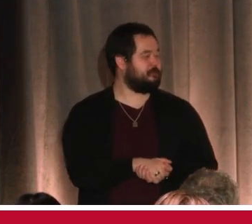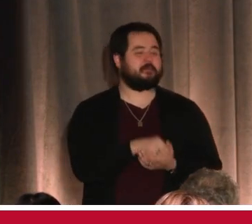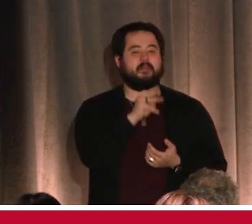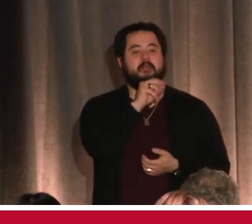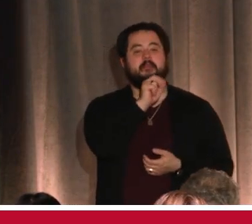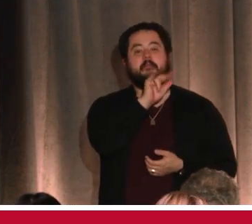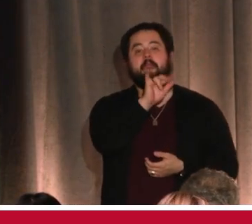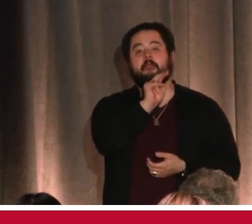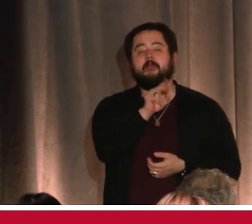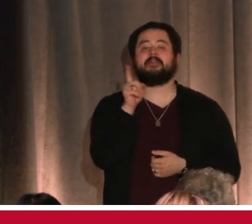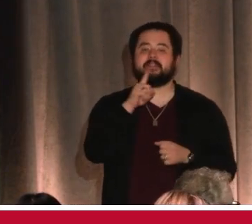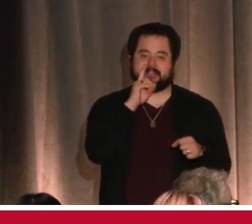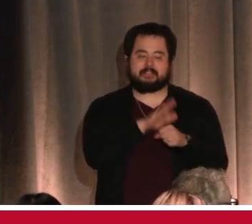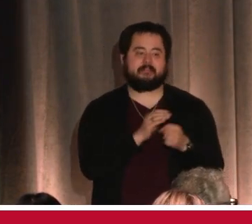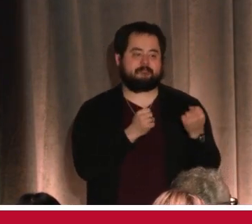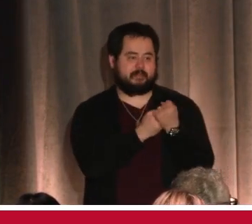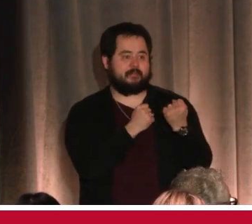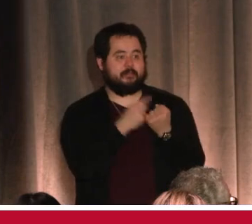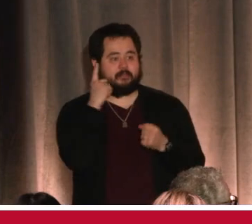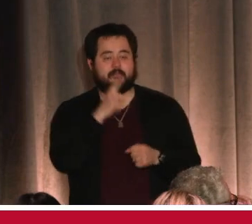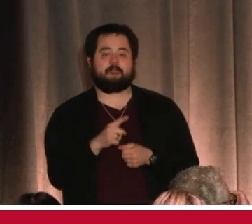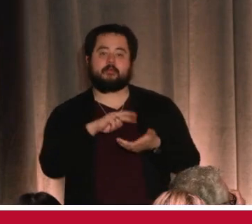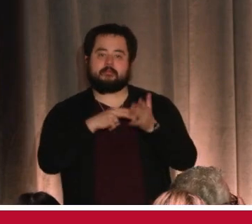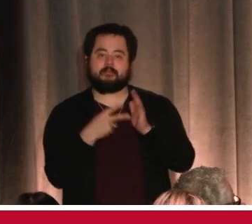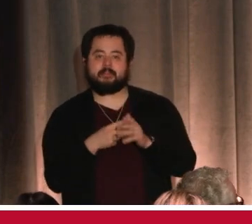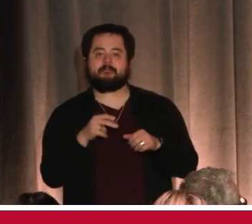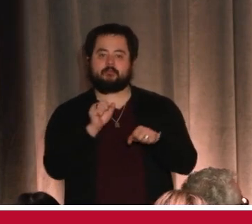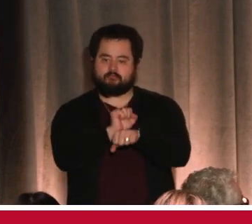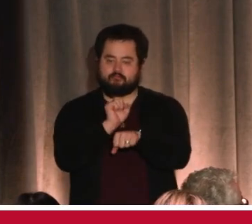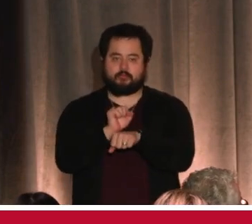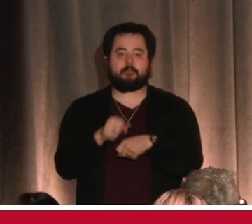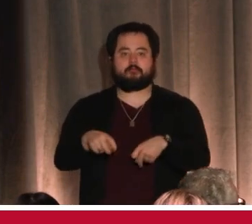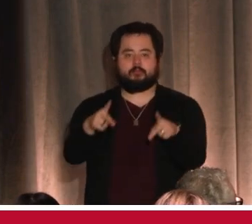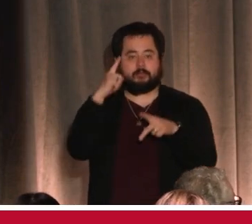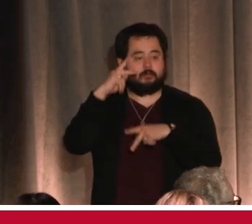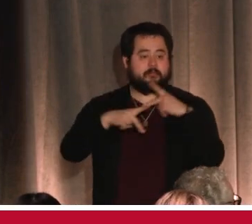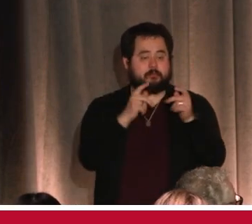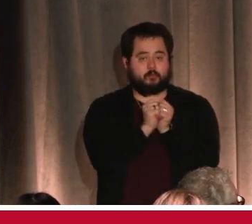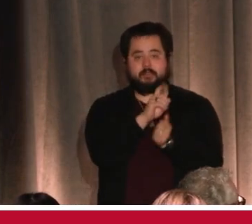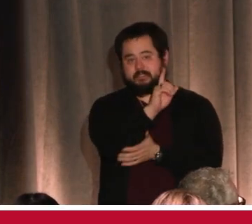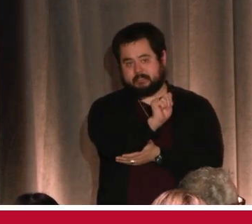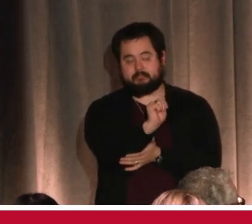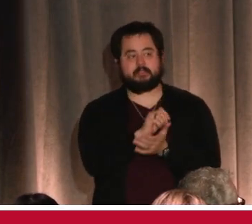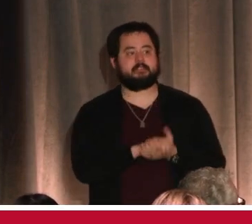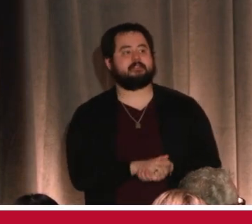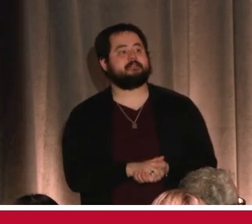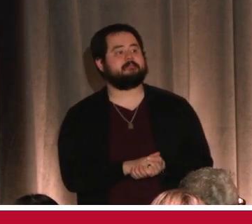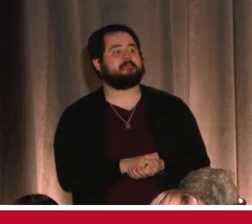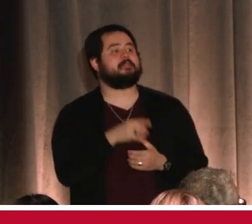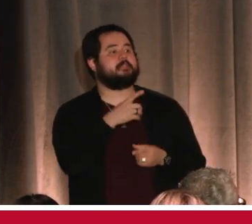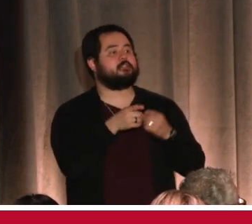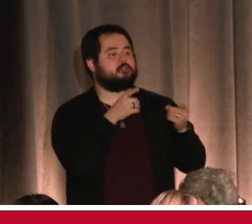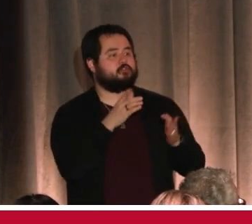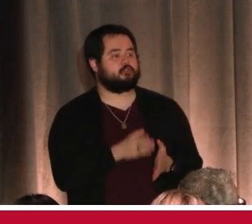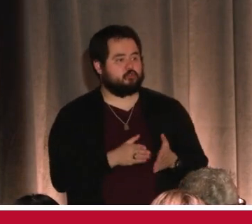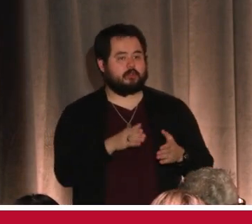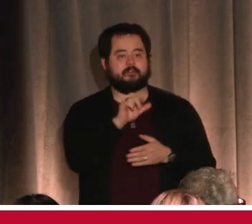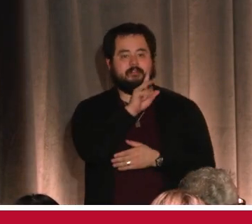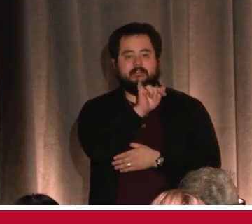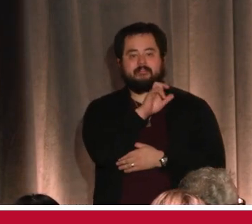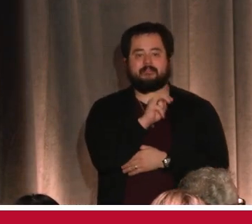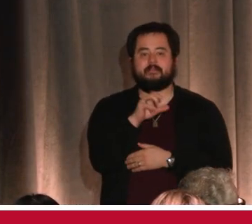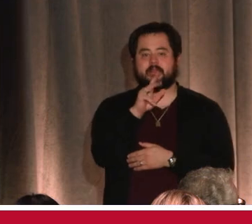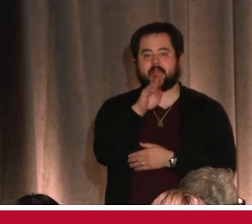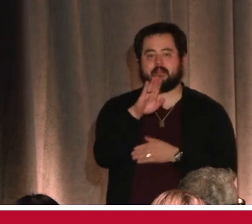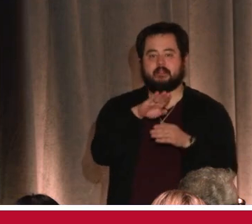Marvin is a dedicated advocate for meaningful employment opportunities for people with disabilities. As the director of the Sally and Howard Levin Clubhouse's